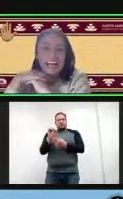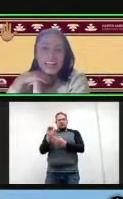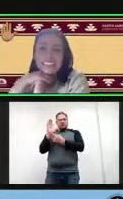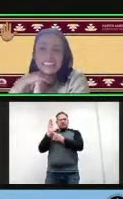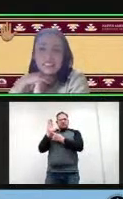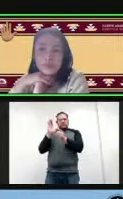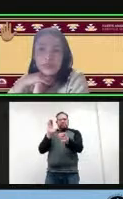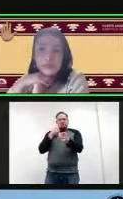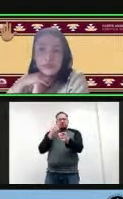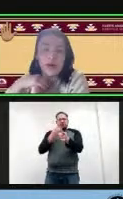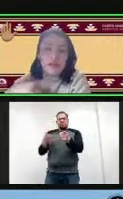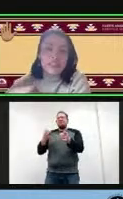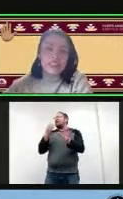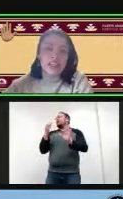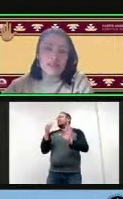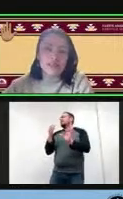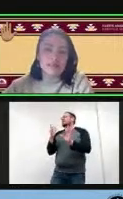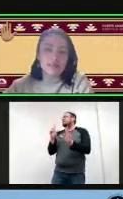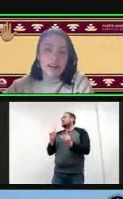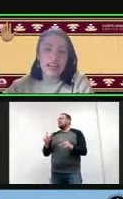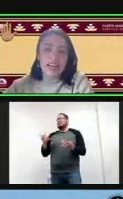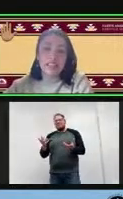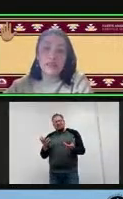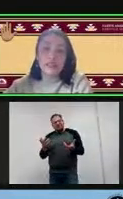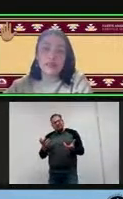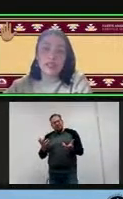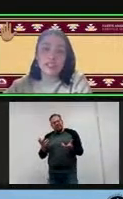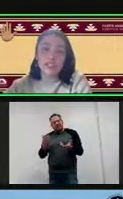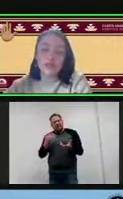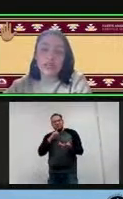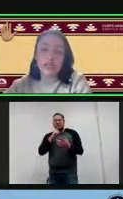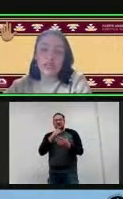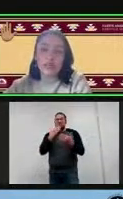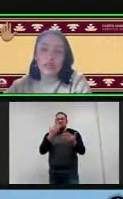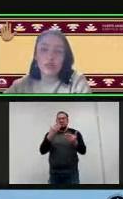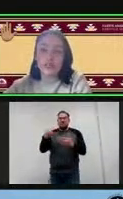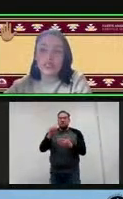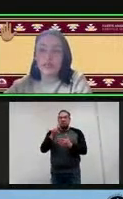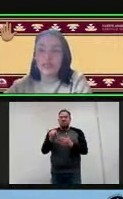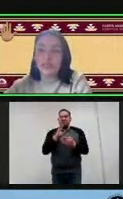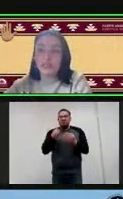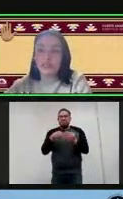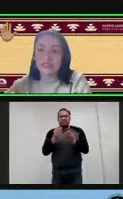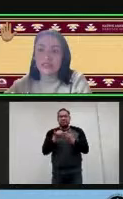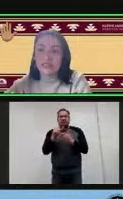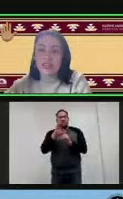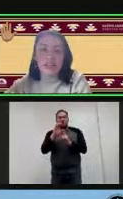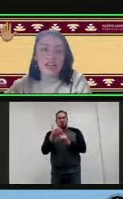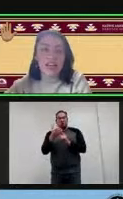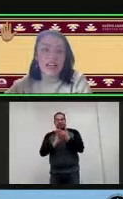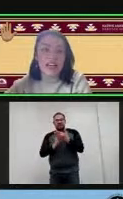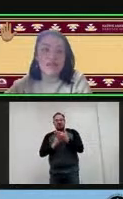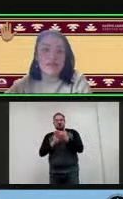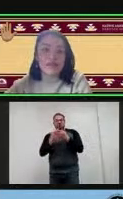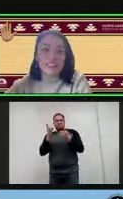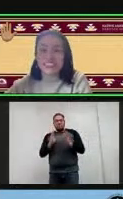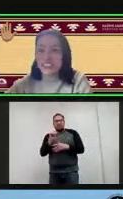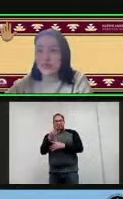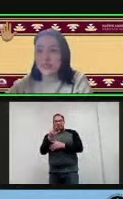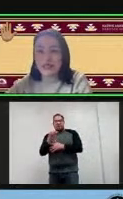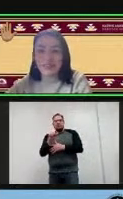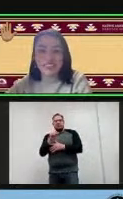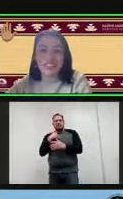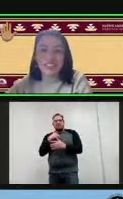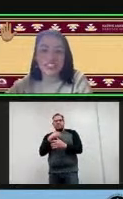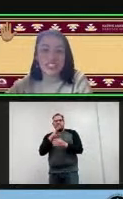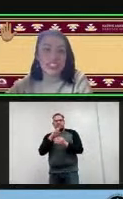Yeah, I guess I'll just make a quick comment. I really appreciate you bringing up the cultural humility, Director Avila. I was actually